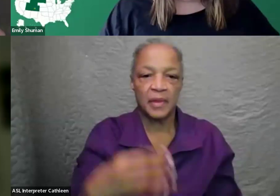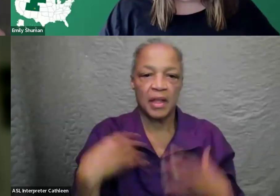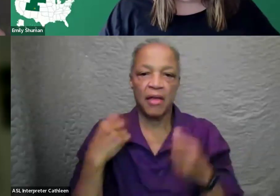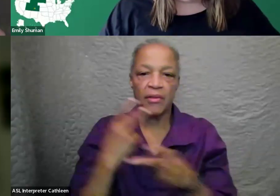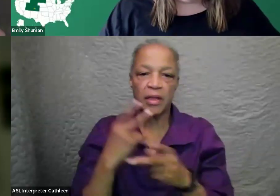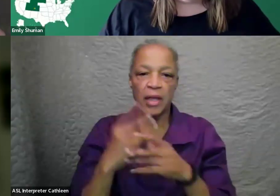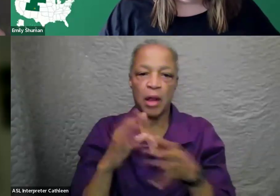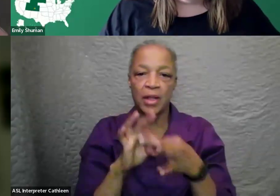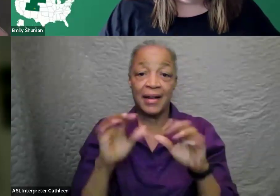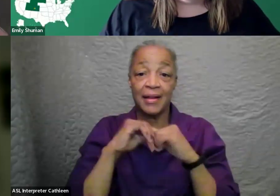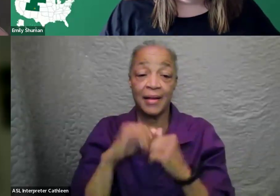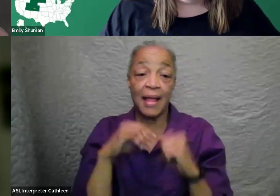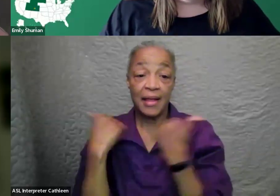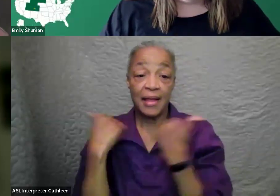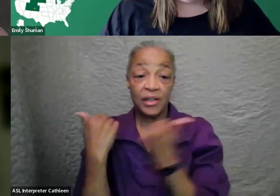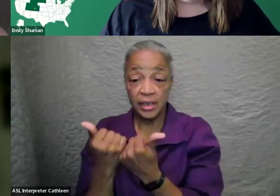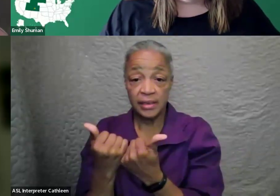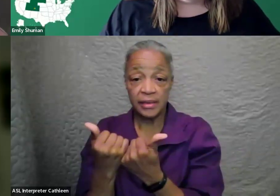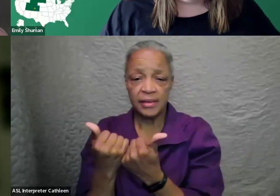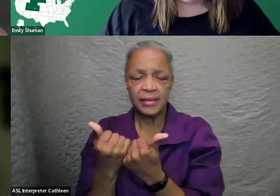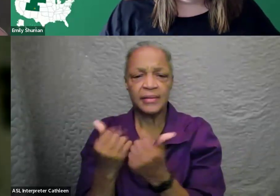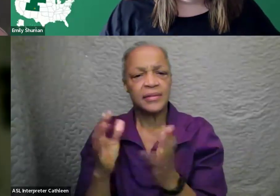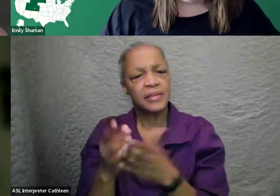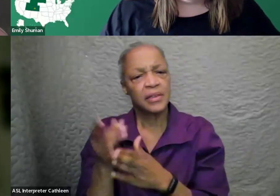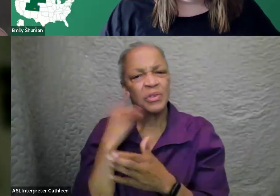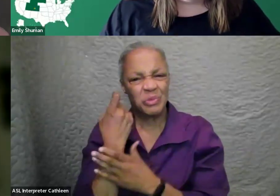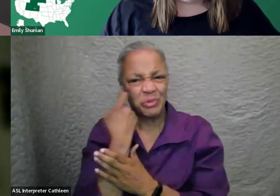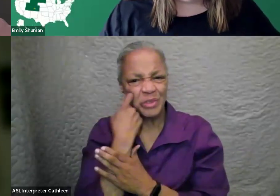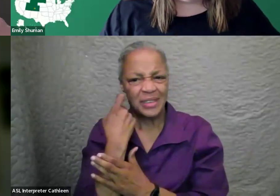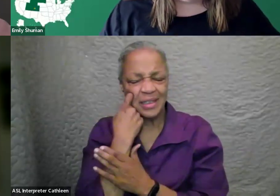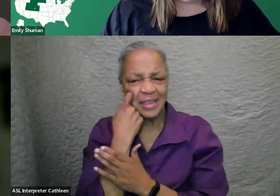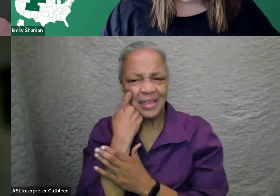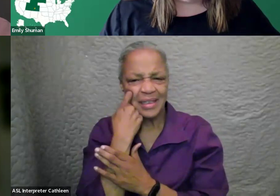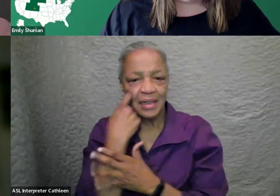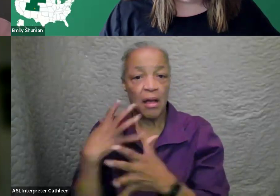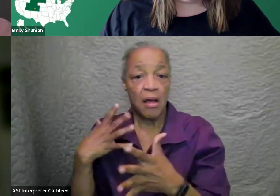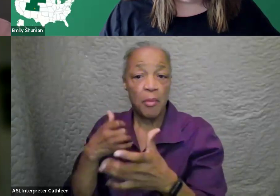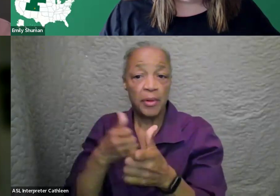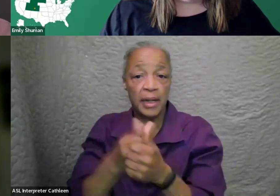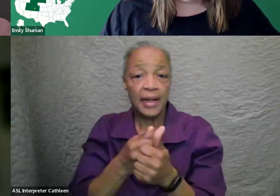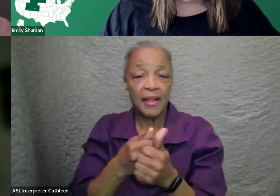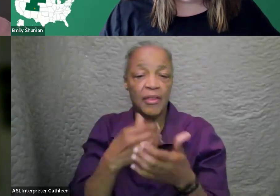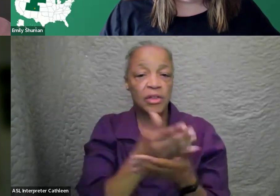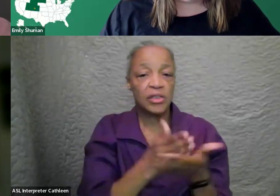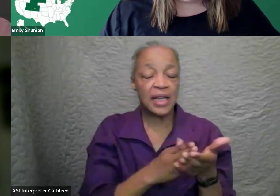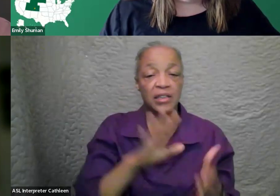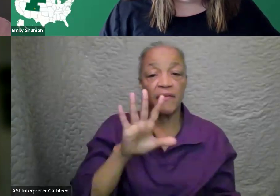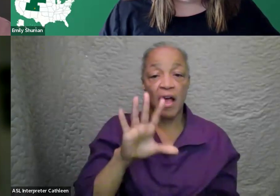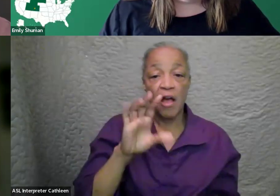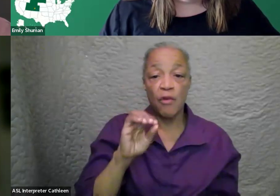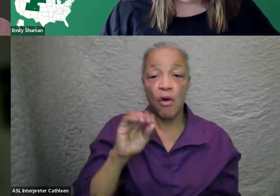businesses and so forth, just fairly recently updated their Section